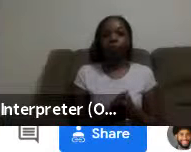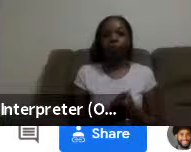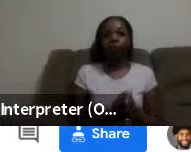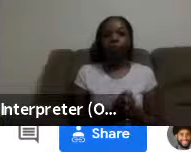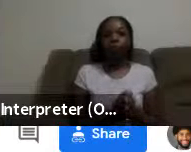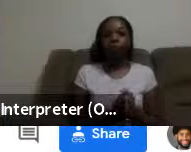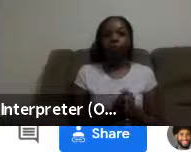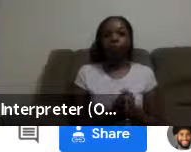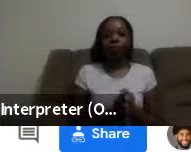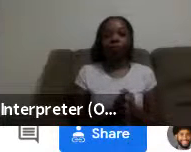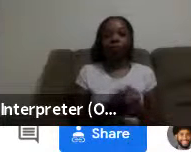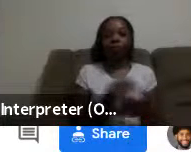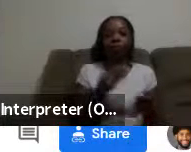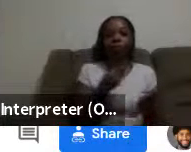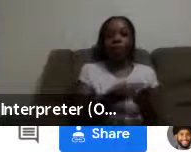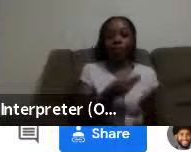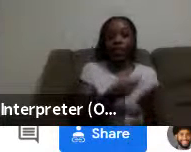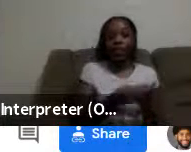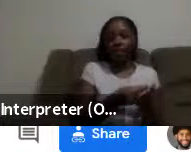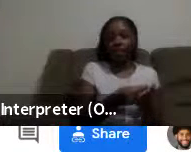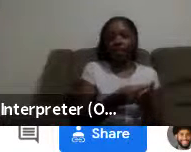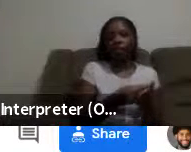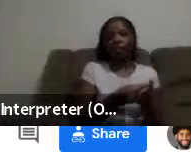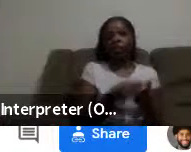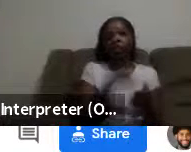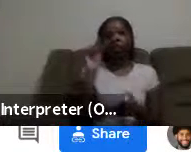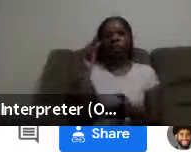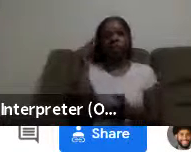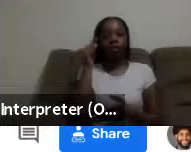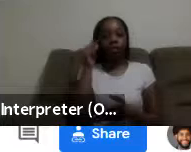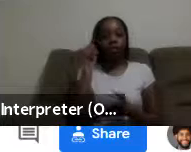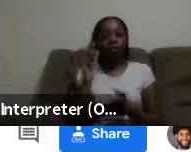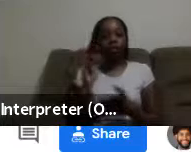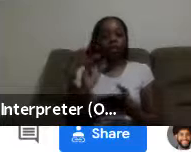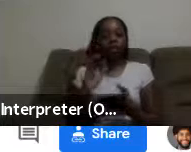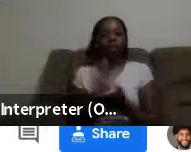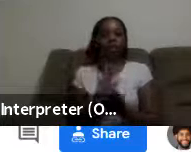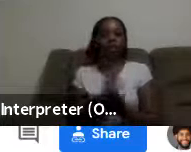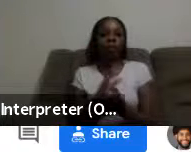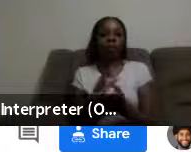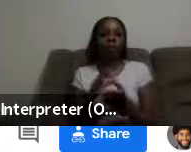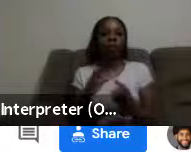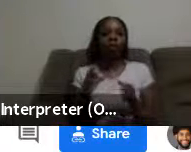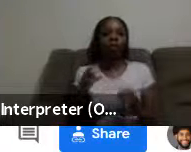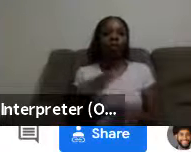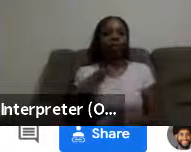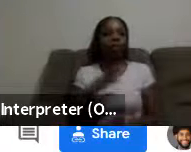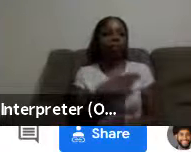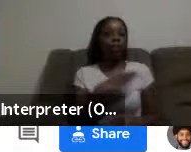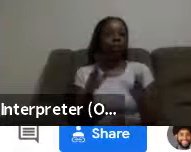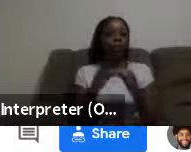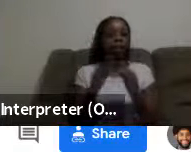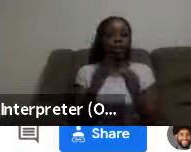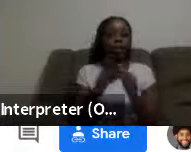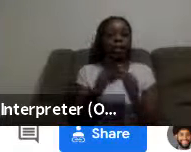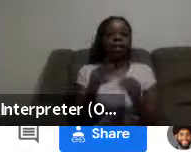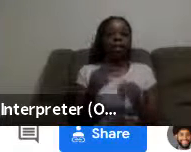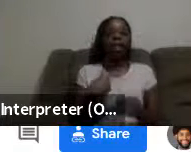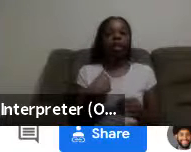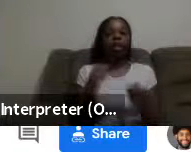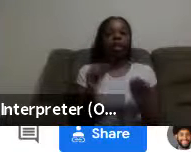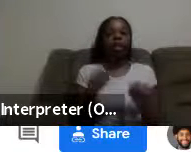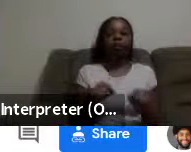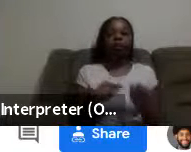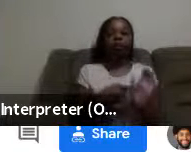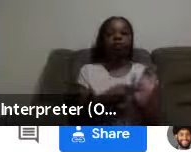Documents Committee has met before the second reading, I can try to share those with y'all, but they are going to be very complex and very